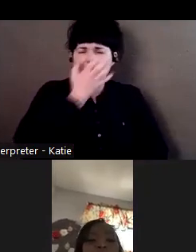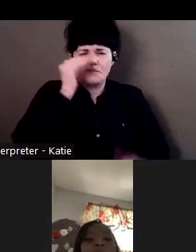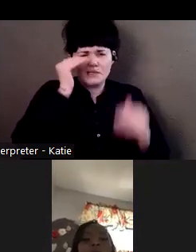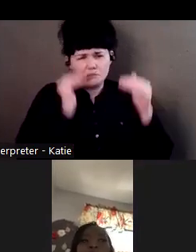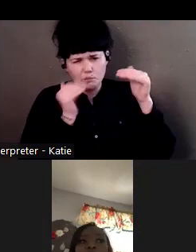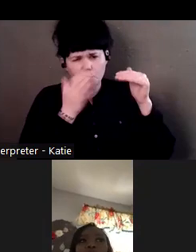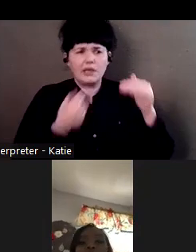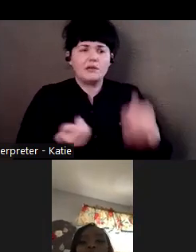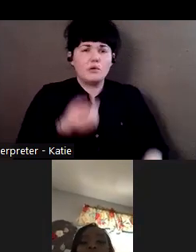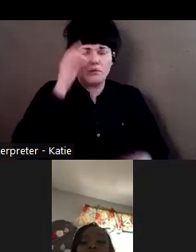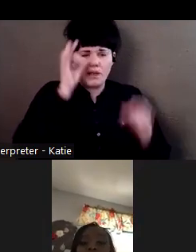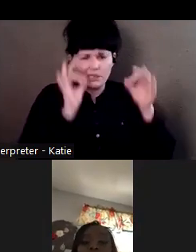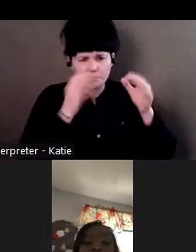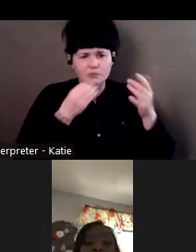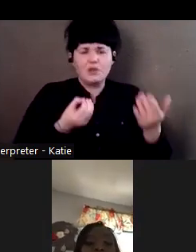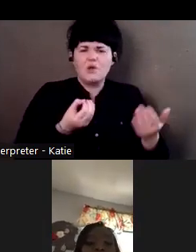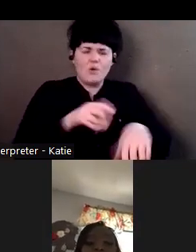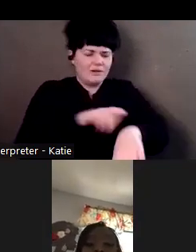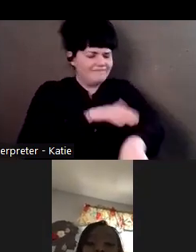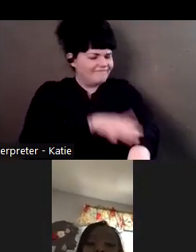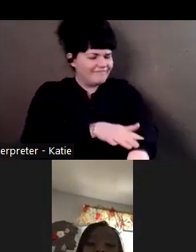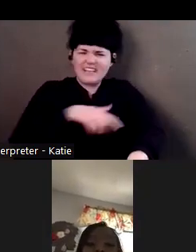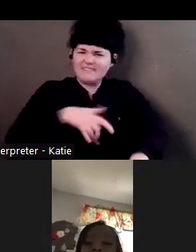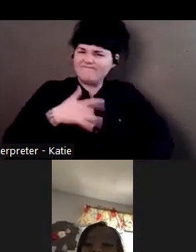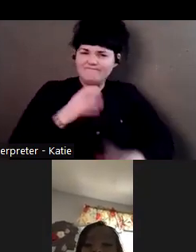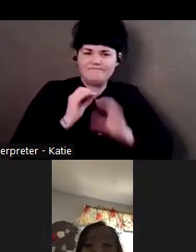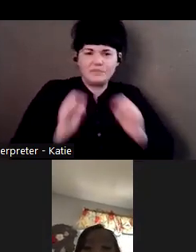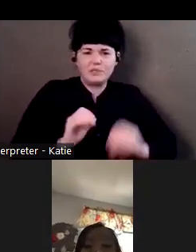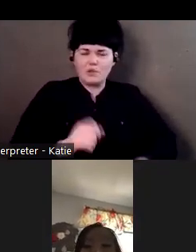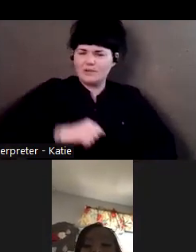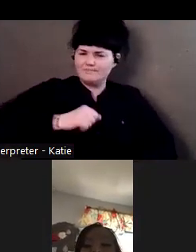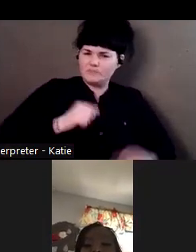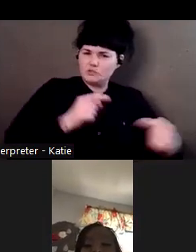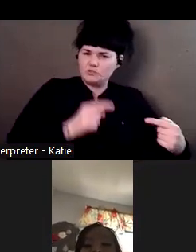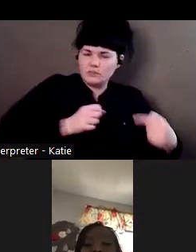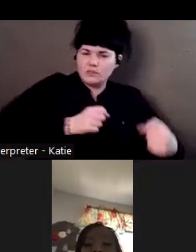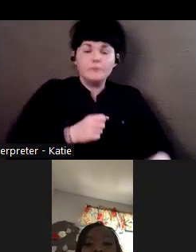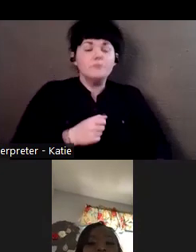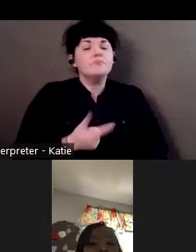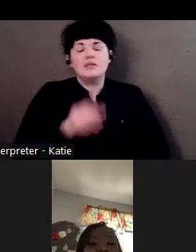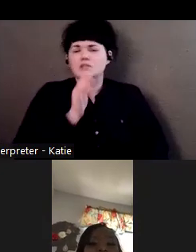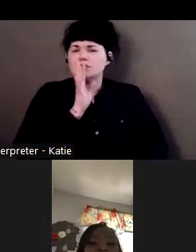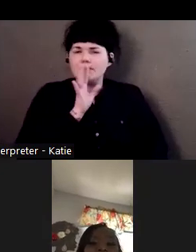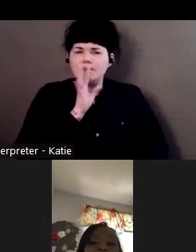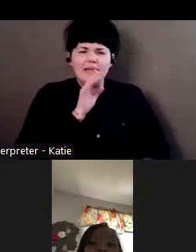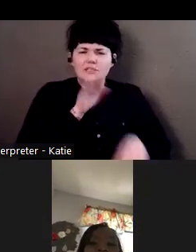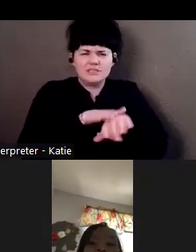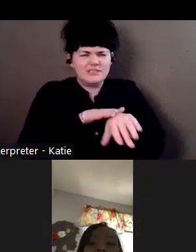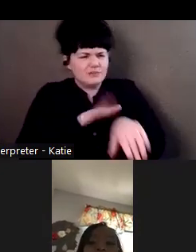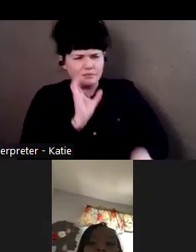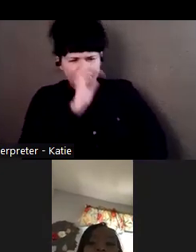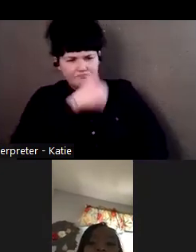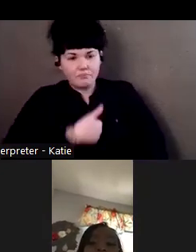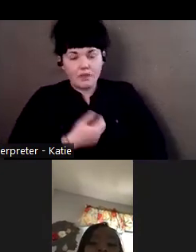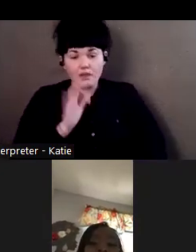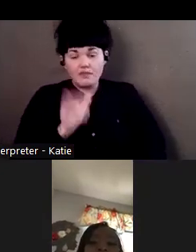numb, arms, you can't keep your arm up, speech as well, and the time. So basically, this was developed in the United